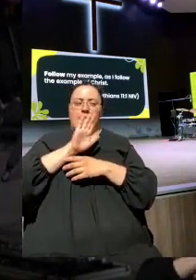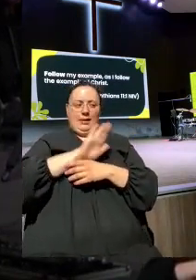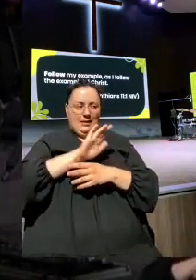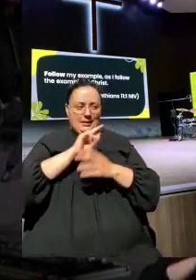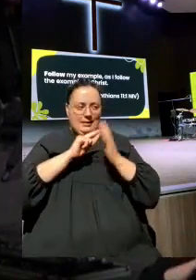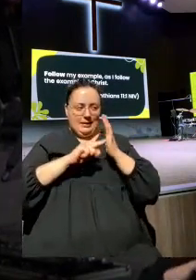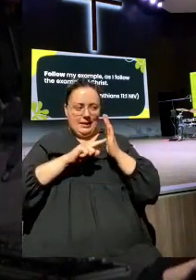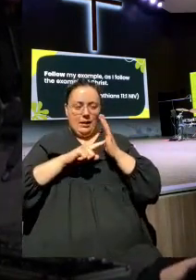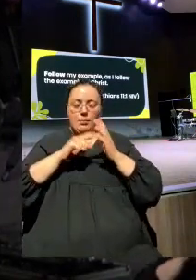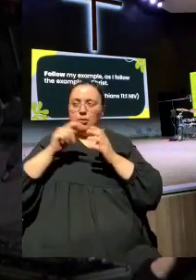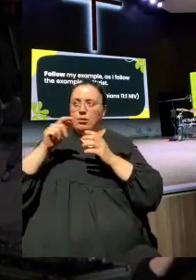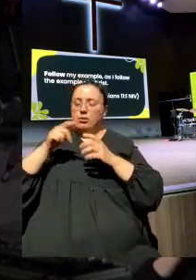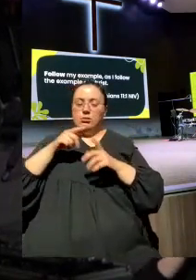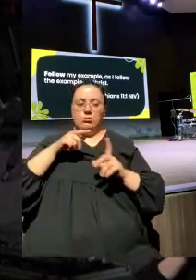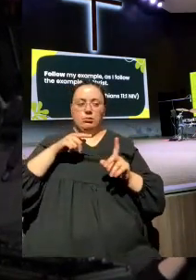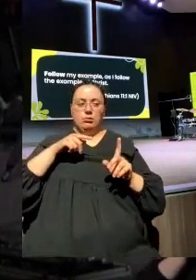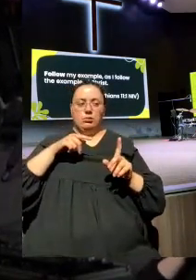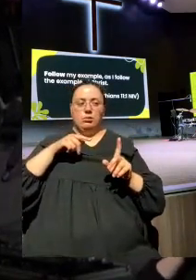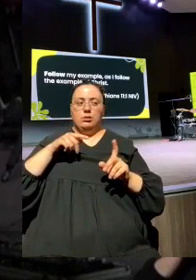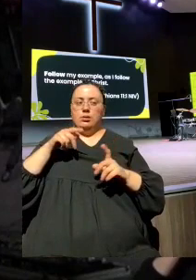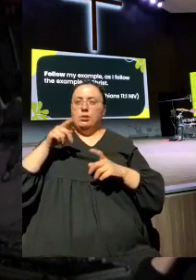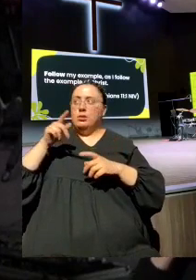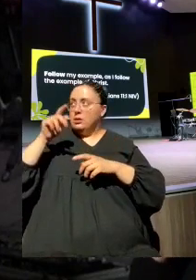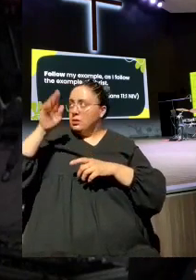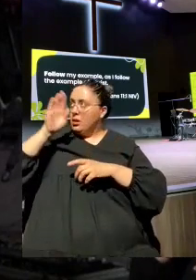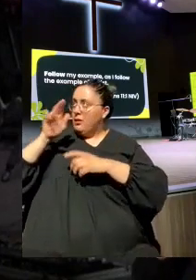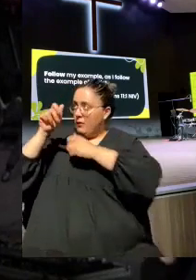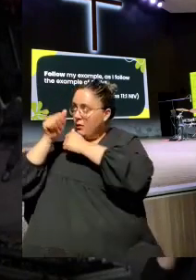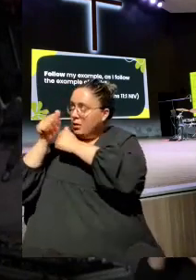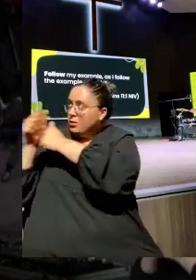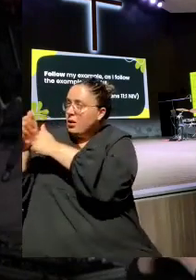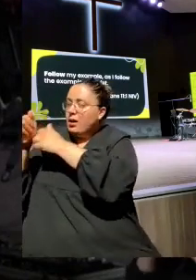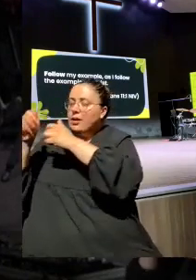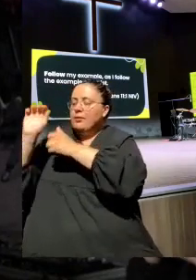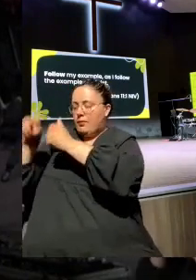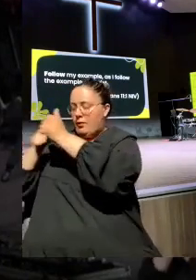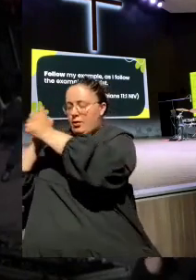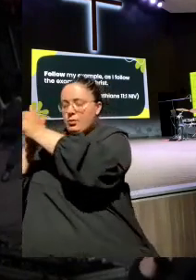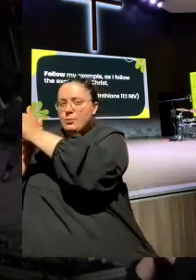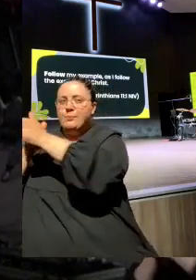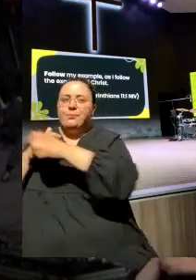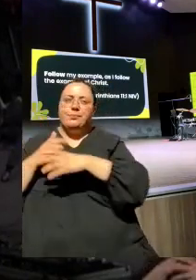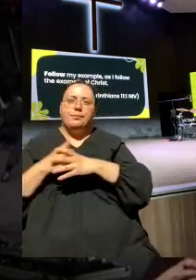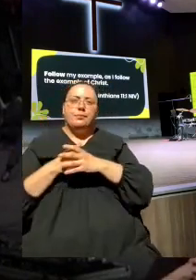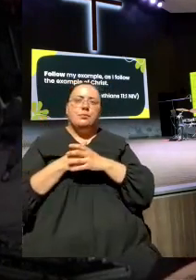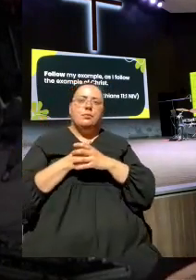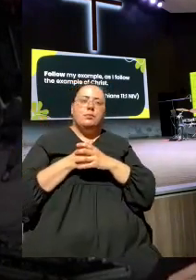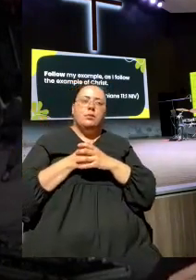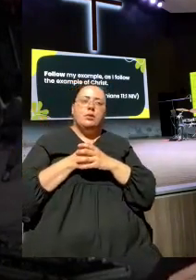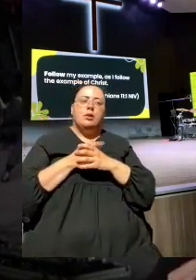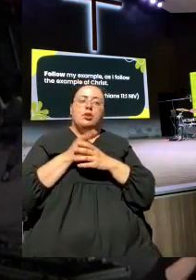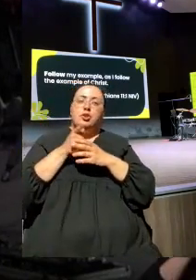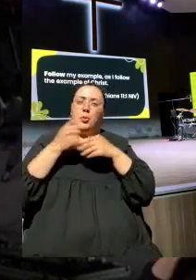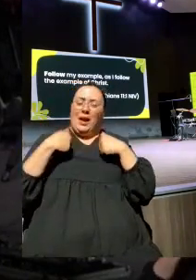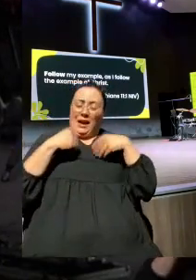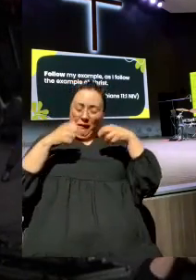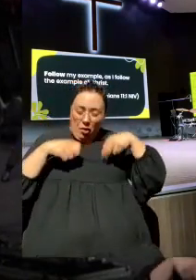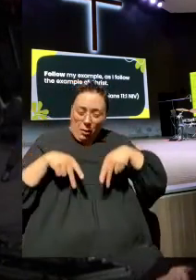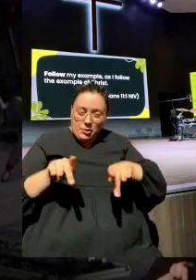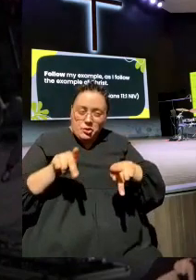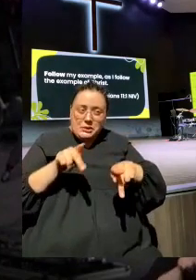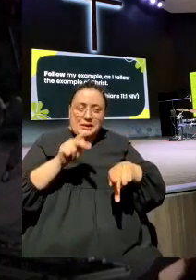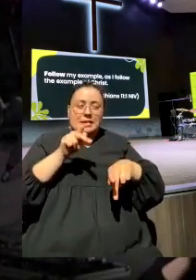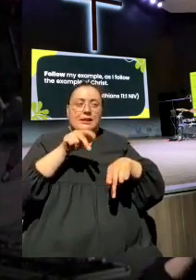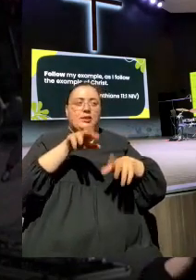that's a command, which means it is a choice. You have an opportunity to find good role models if you